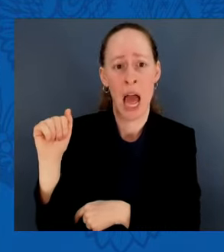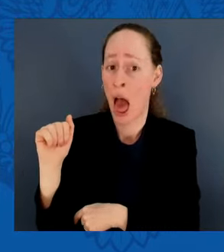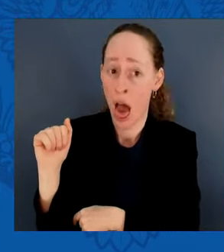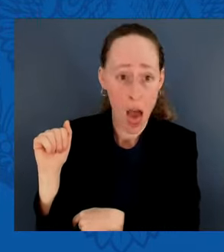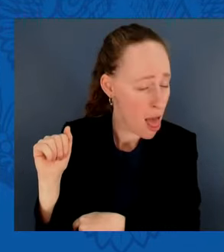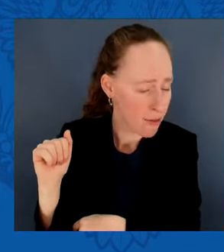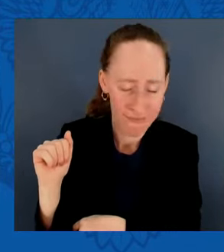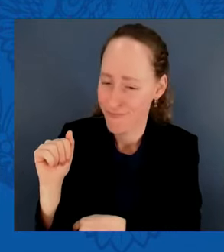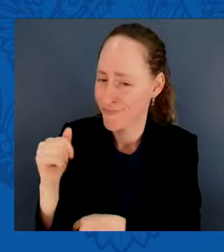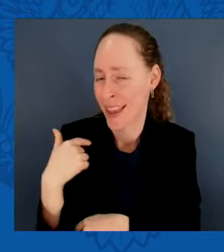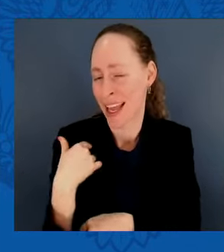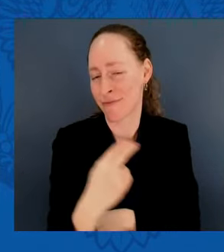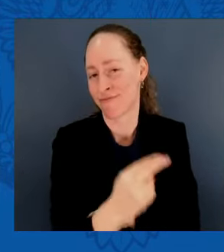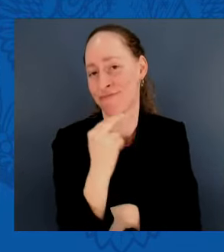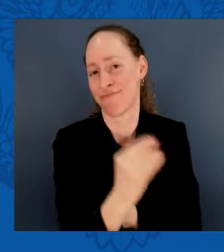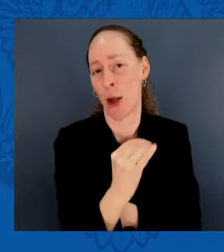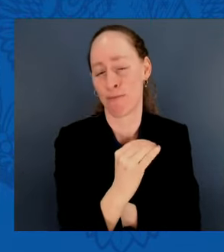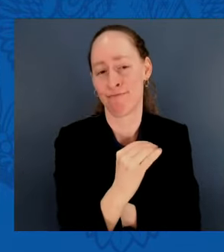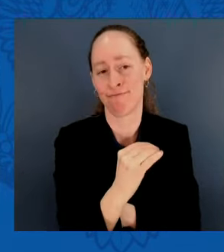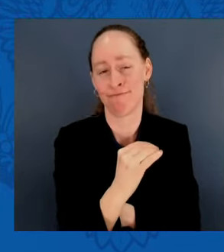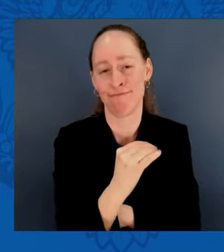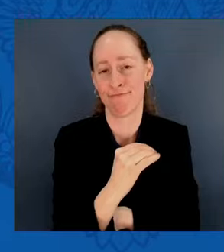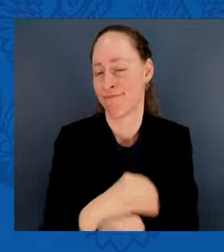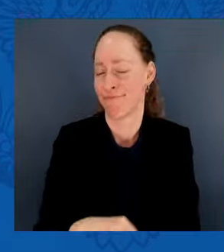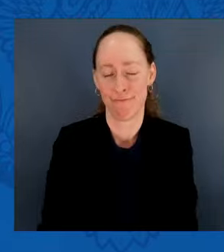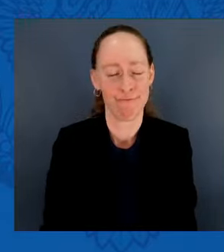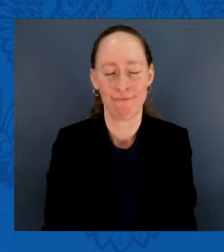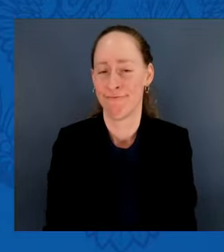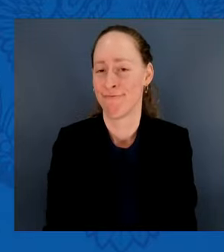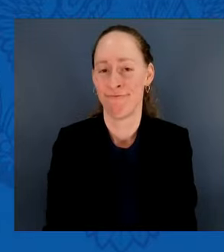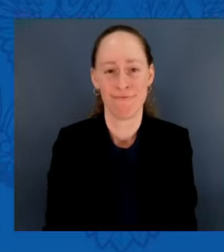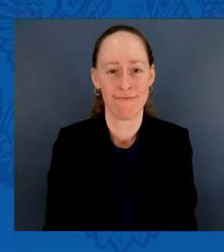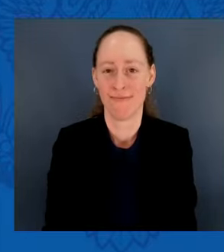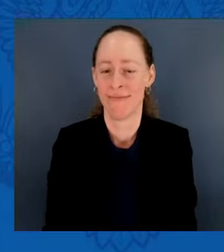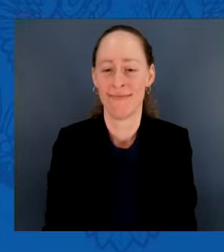We stopped you 50 times before and we'll stop you again.